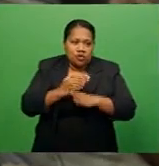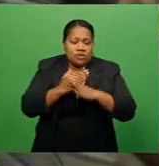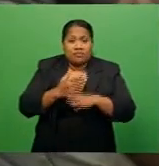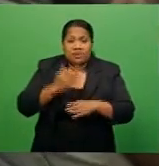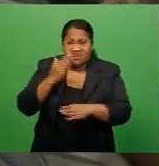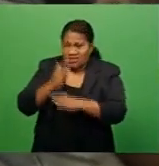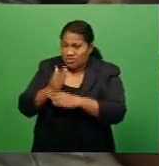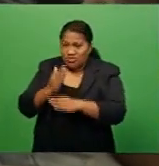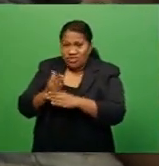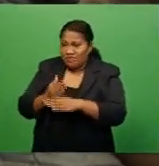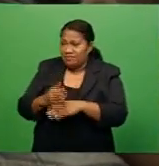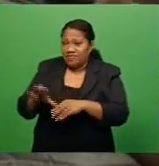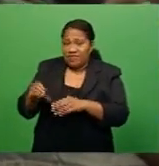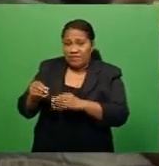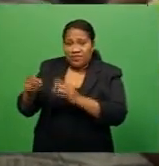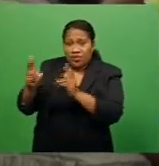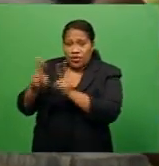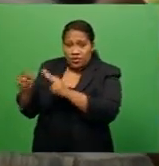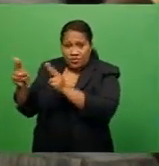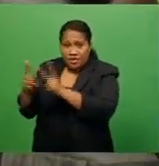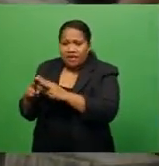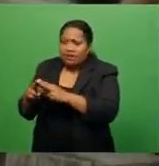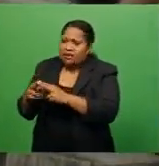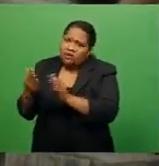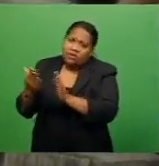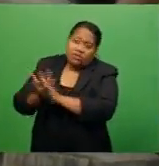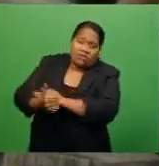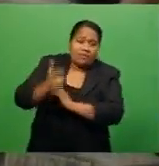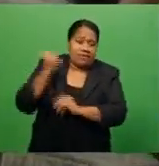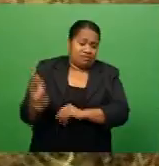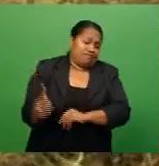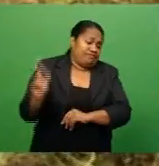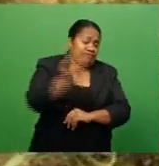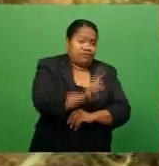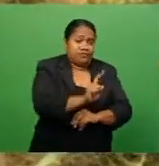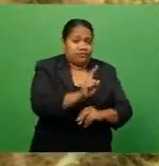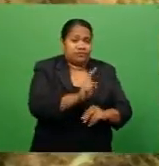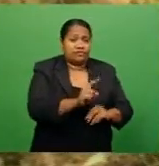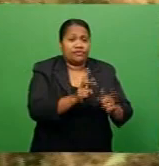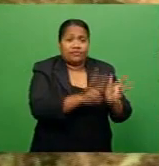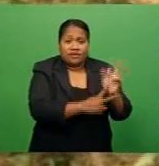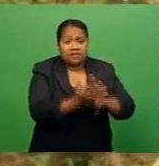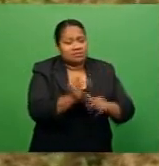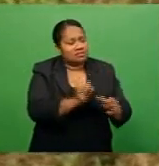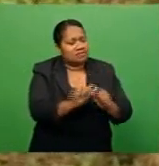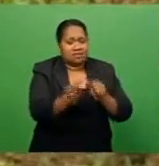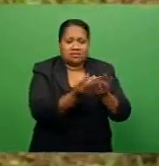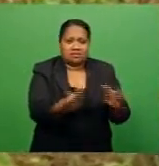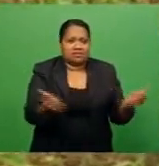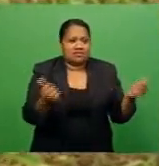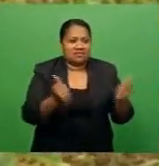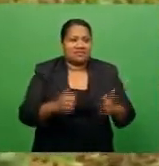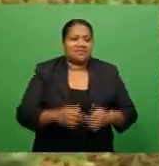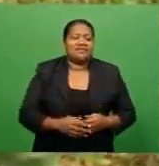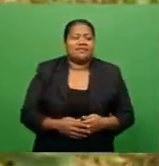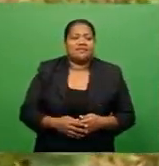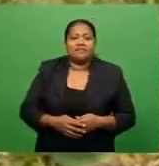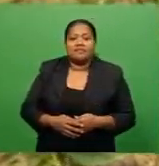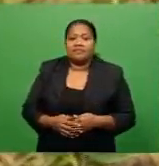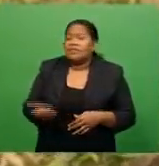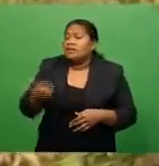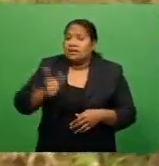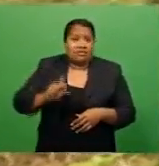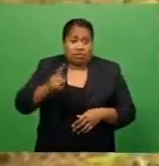returning to the village and tilling the land is the best solution. If anyone wants to thrive in